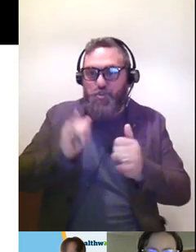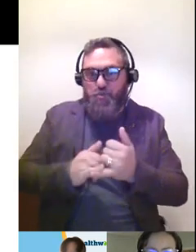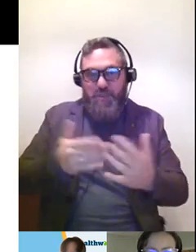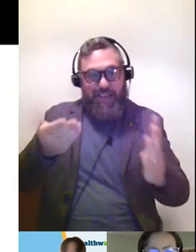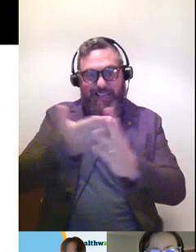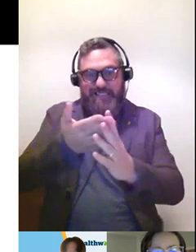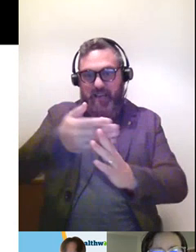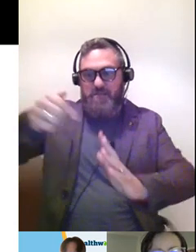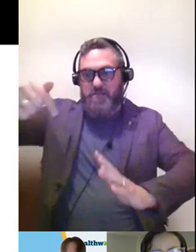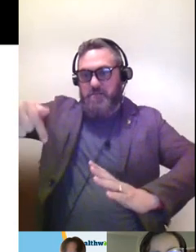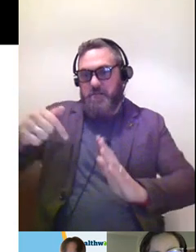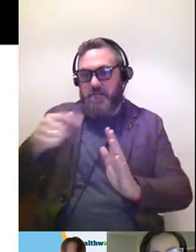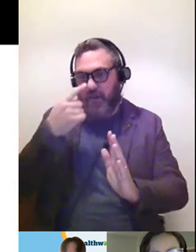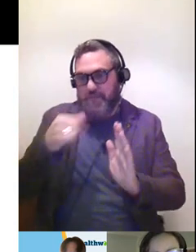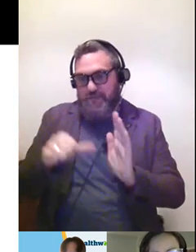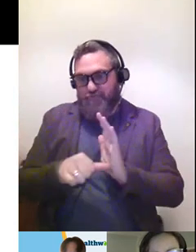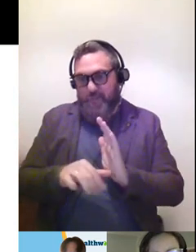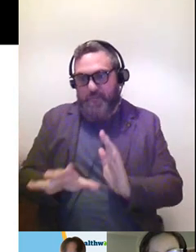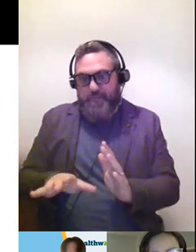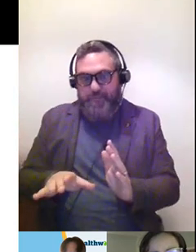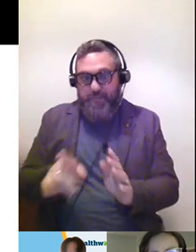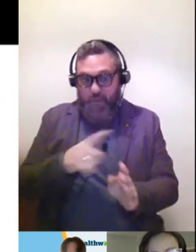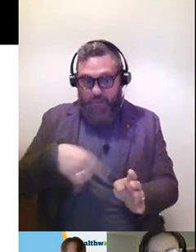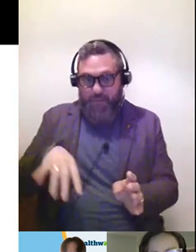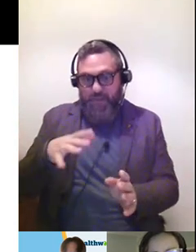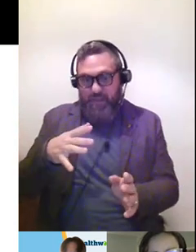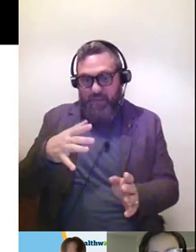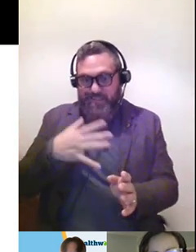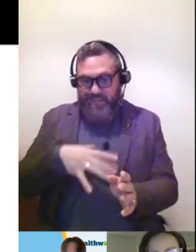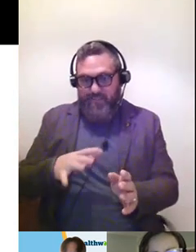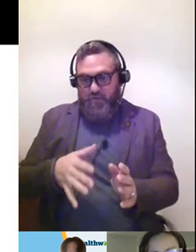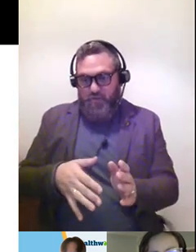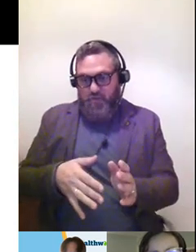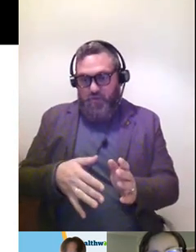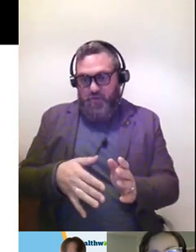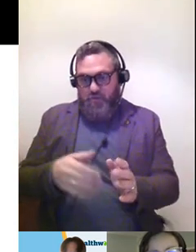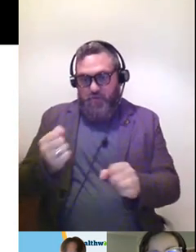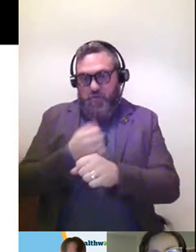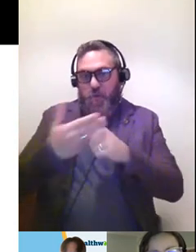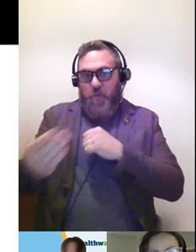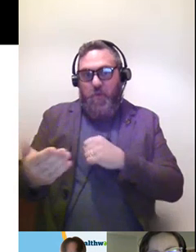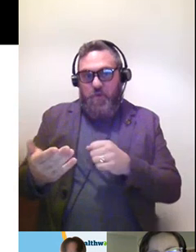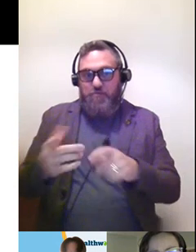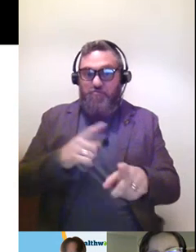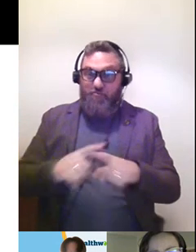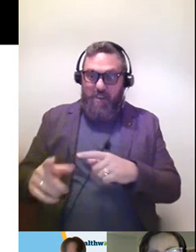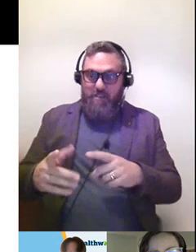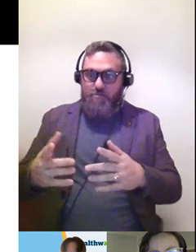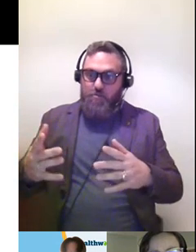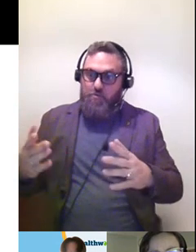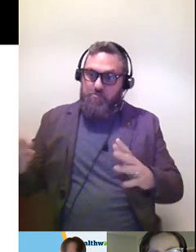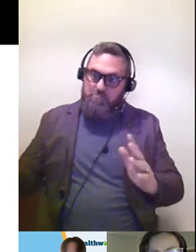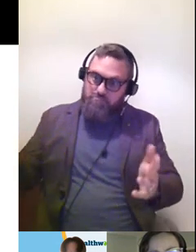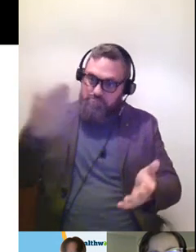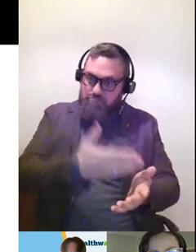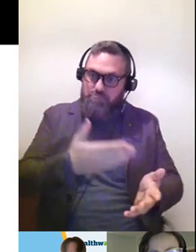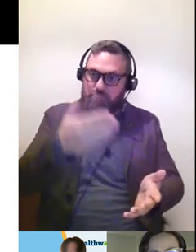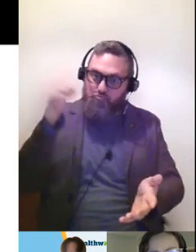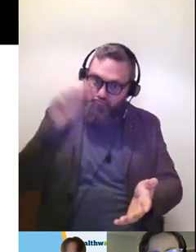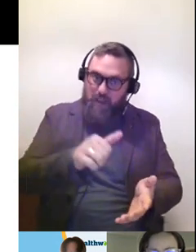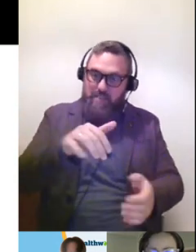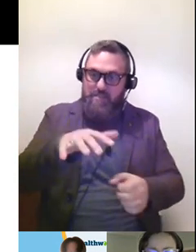priority recognizes that we want to do more to support people to access these services at the right place